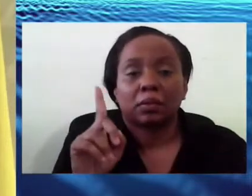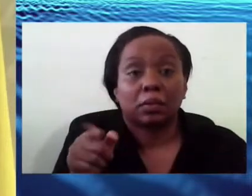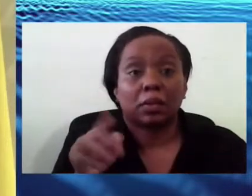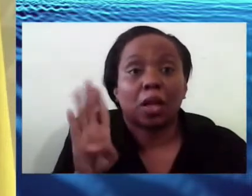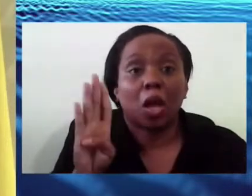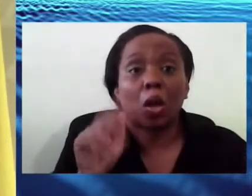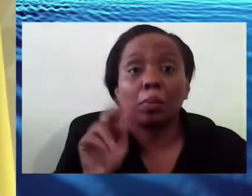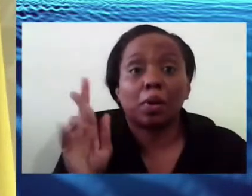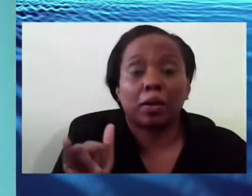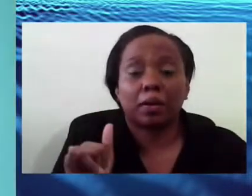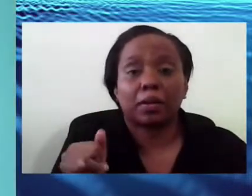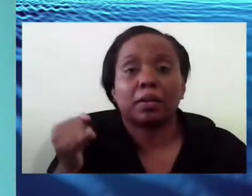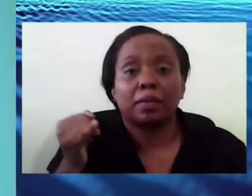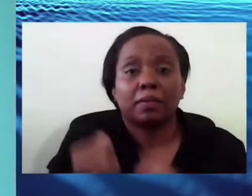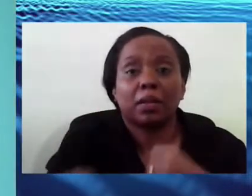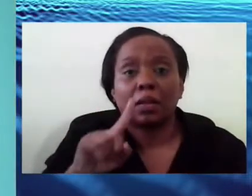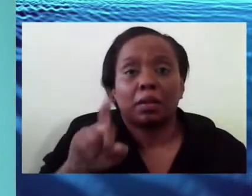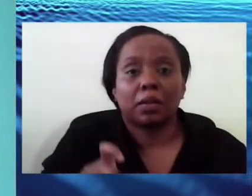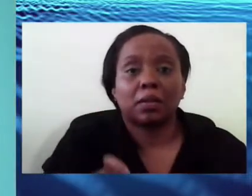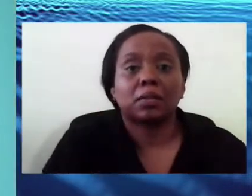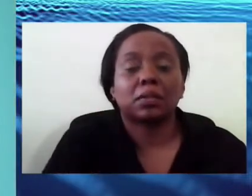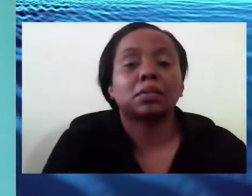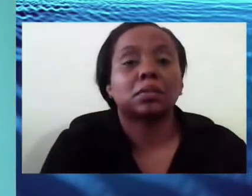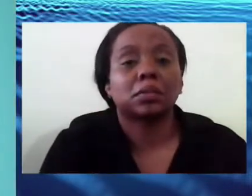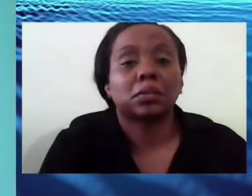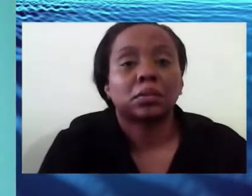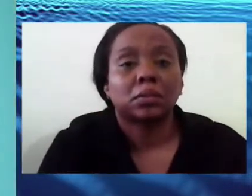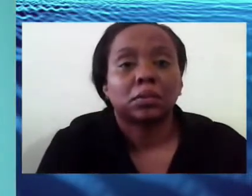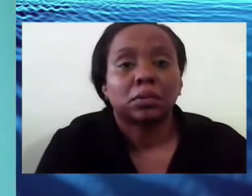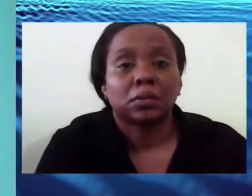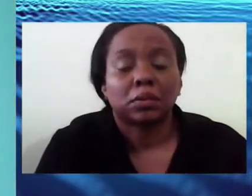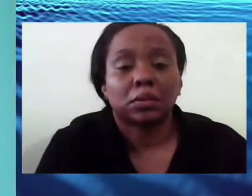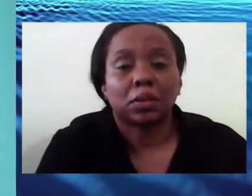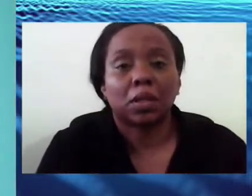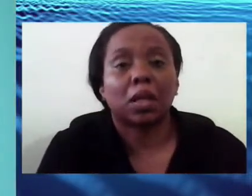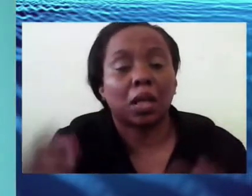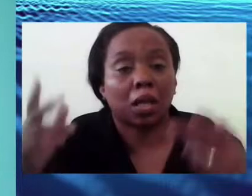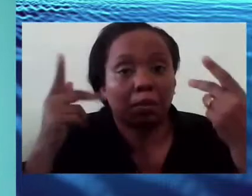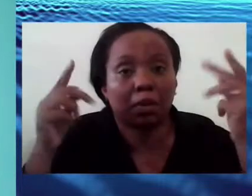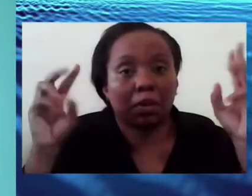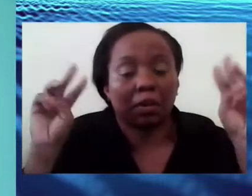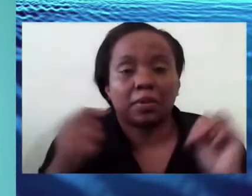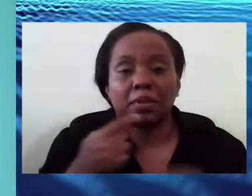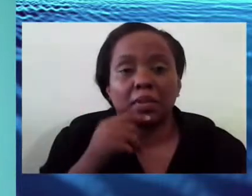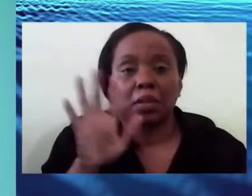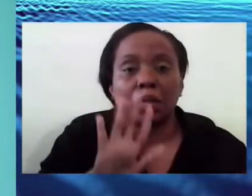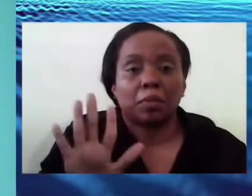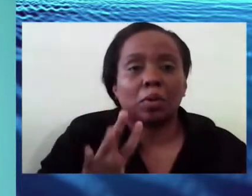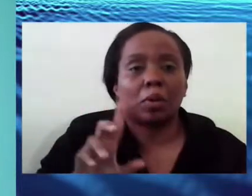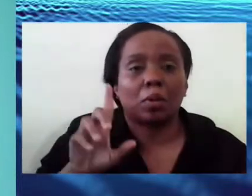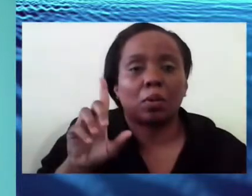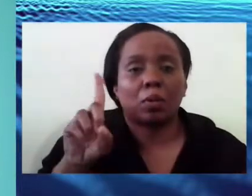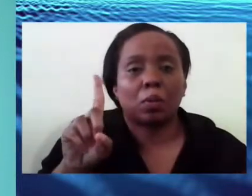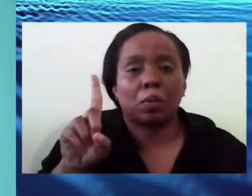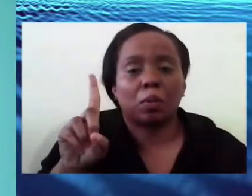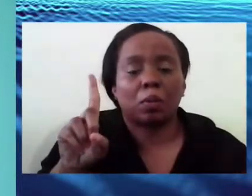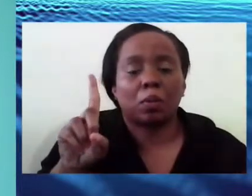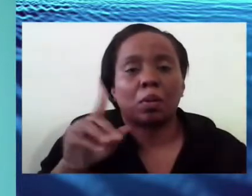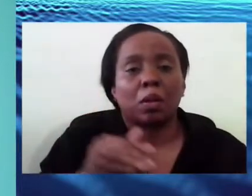question? My final question is to Minister Abrams as well. Minister, the Prime Minister would have said there are about 1,600 of kilometers of